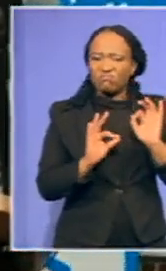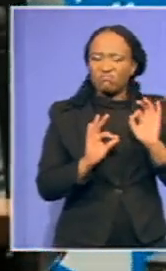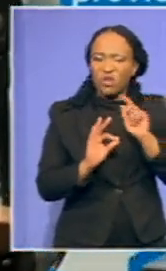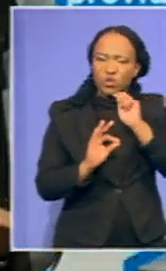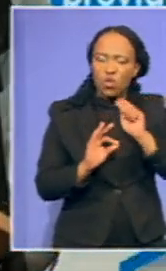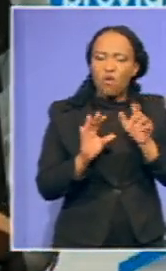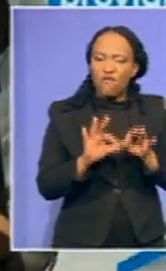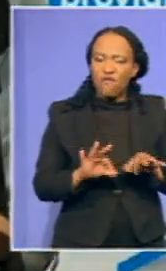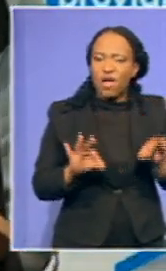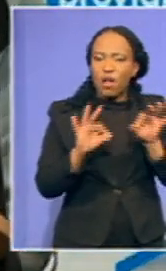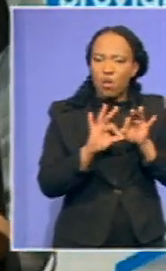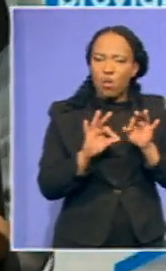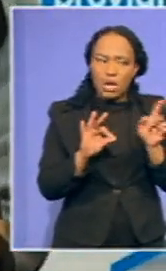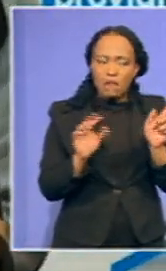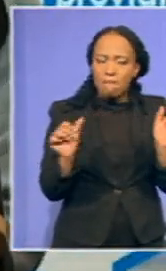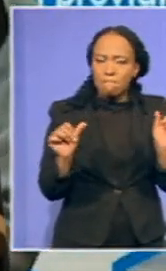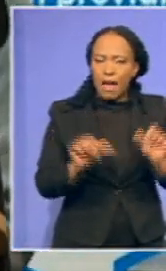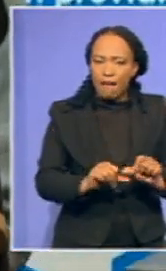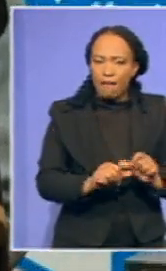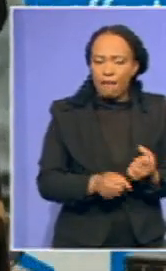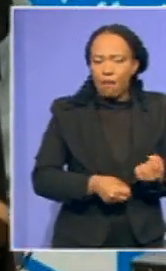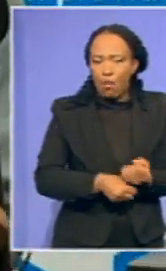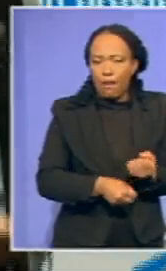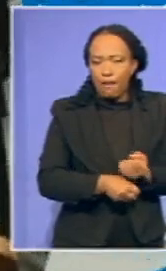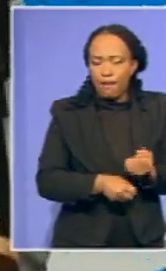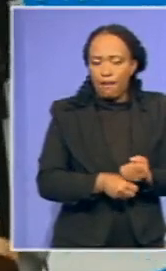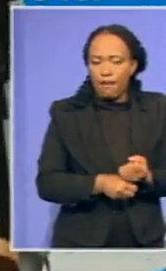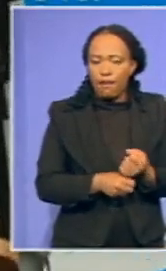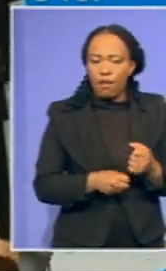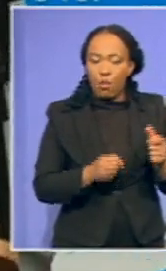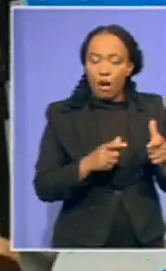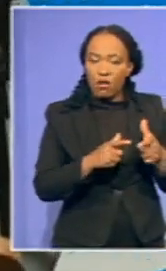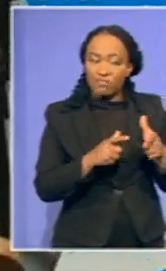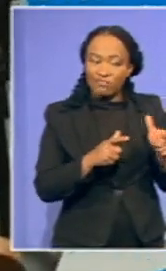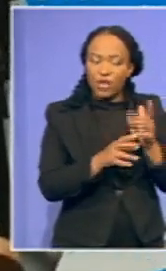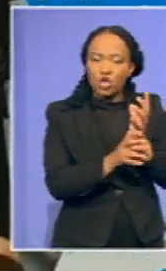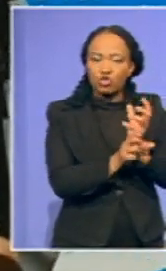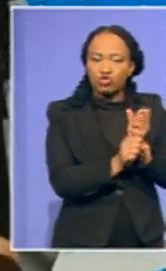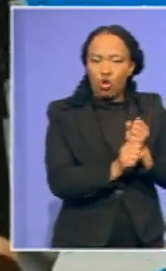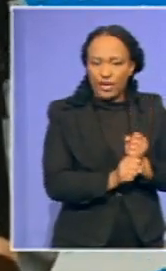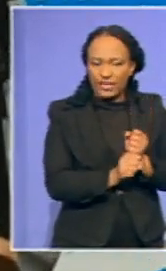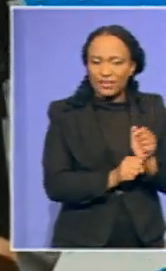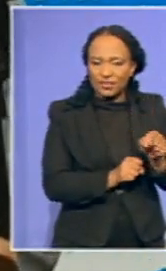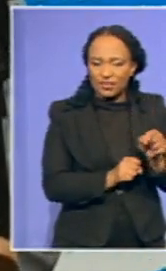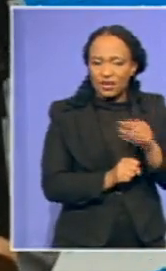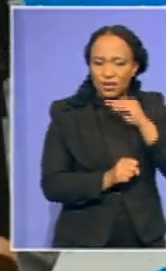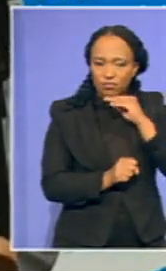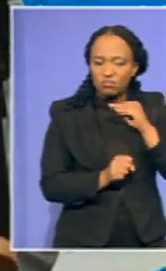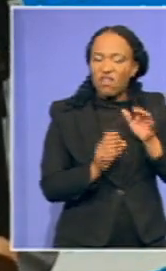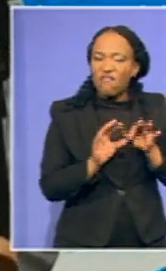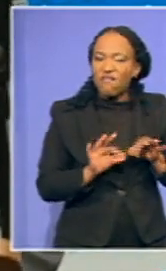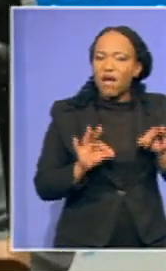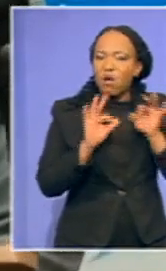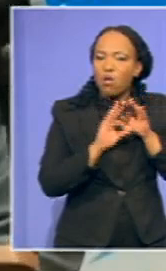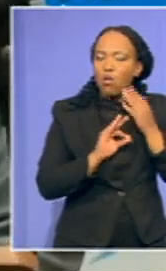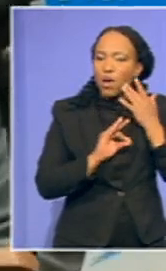in it coming back online, being that it's a storage facility. And will we only be getting that value when